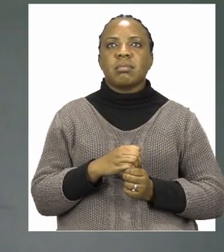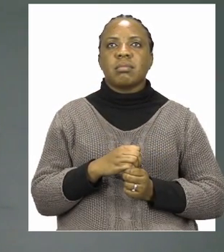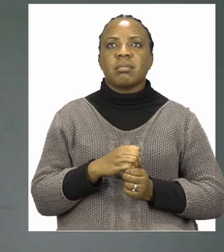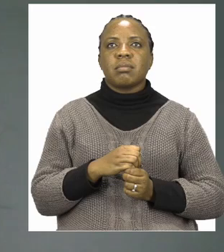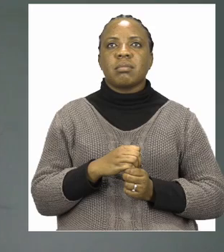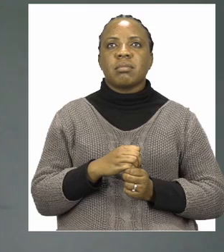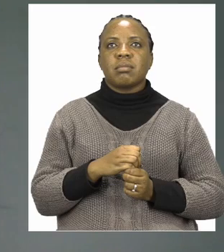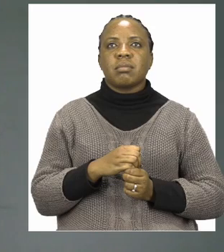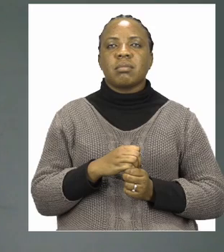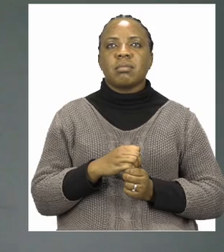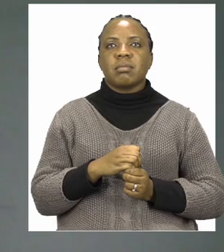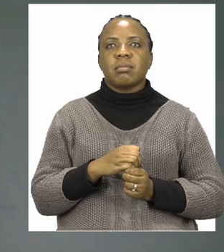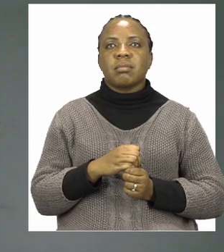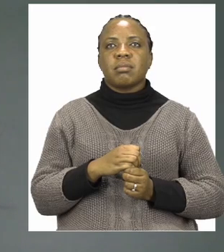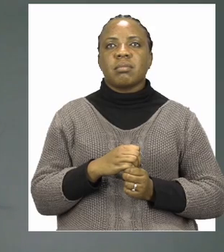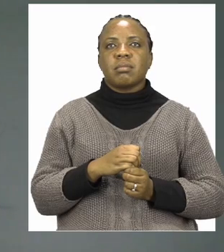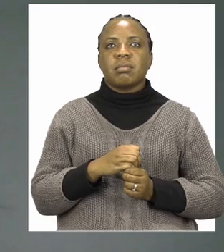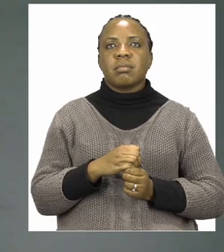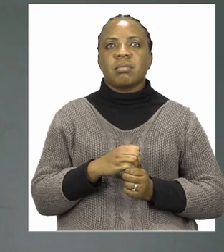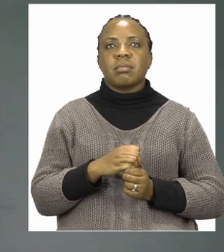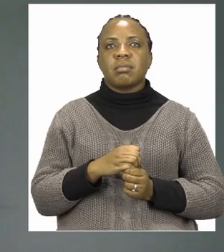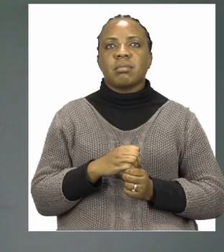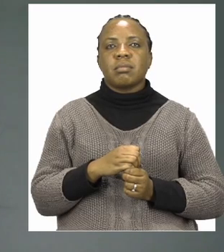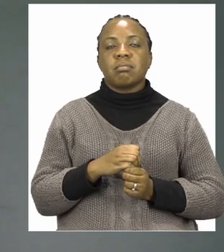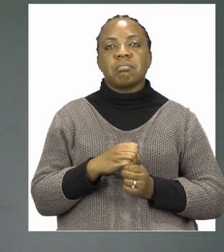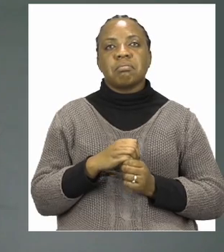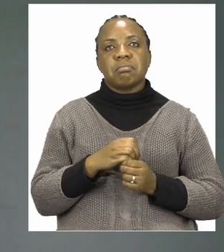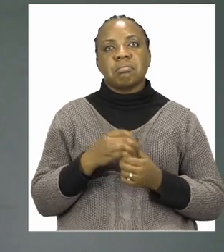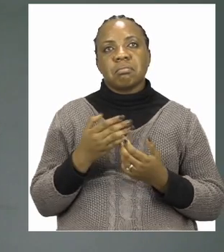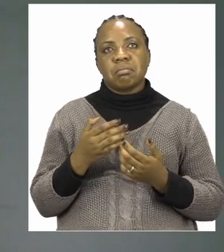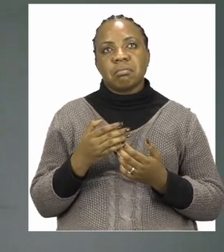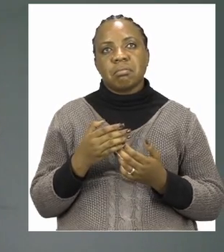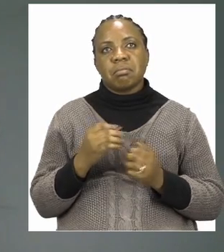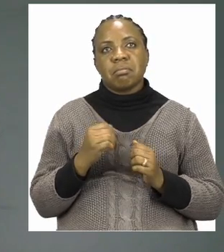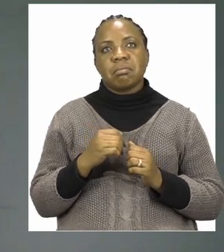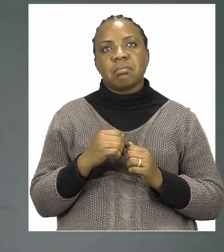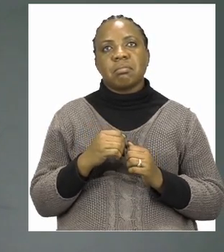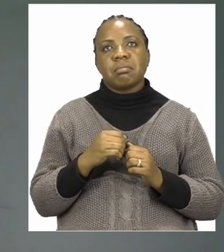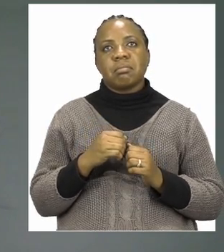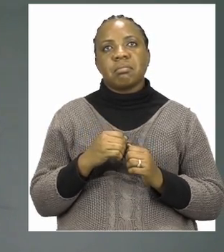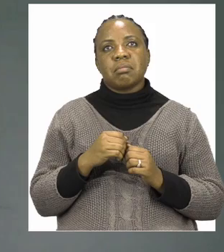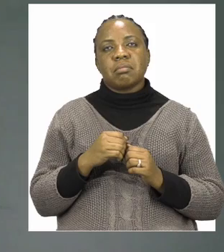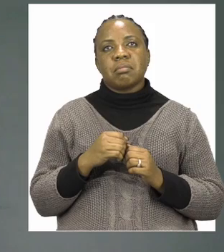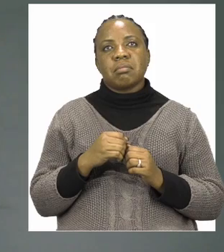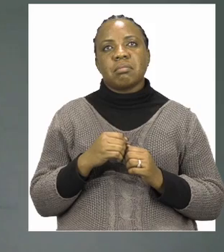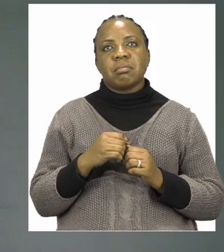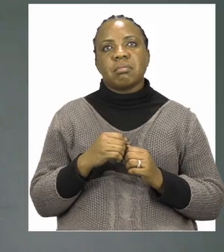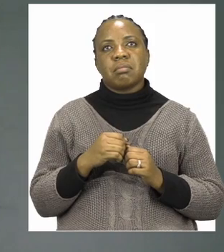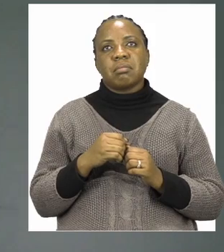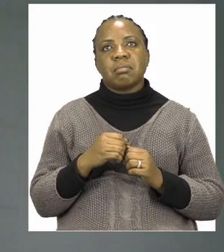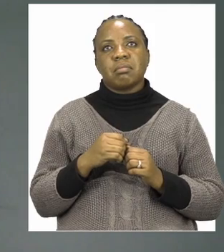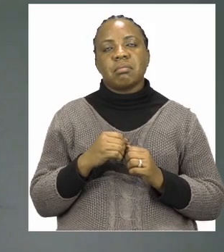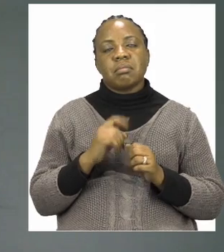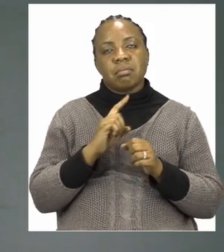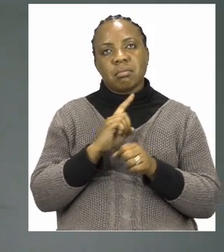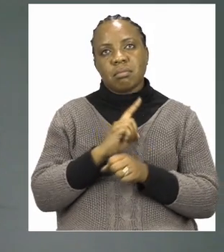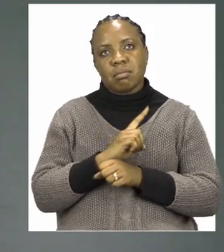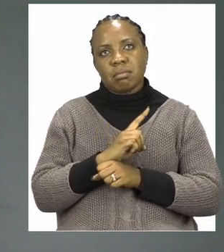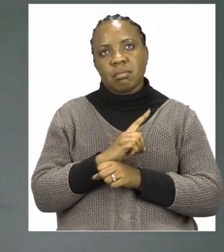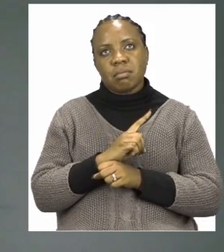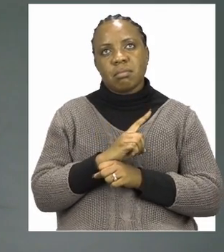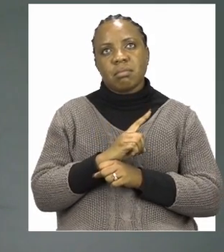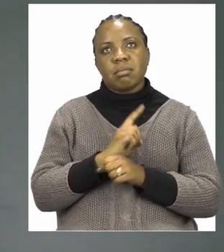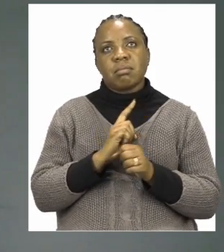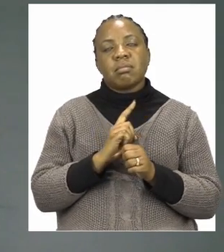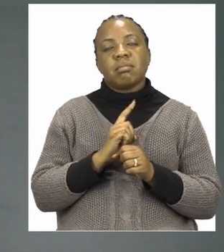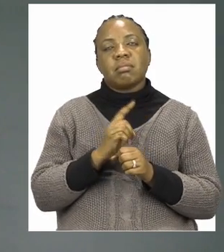almost halfway. So boys and girls, let's take our time. The first thing you need to do is know the